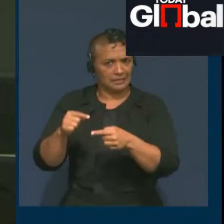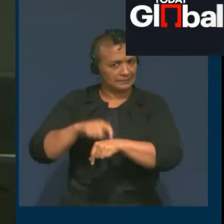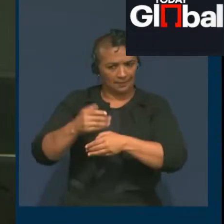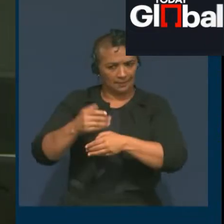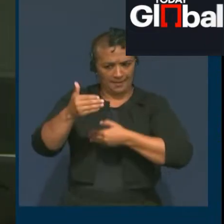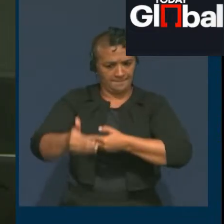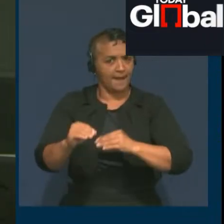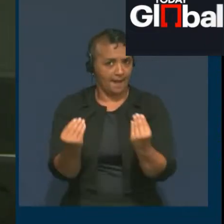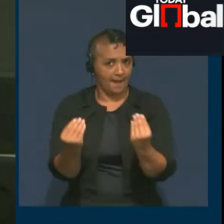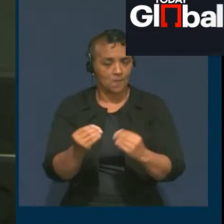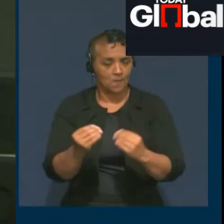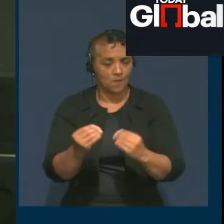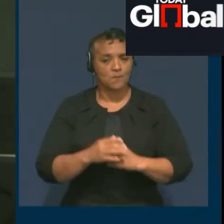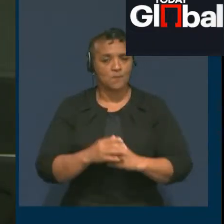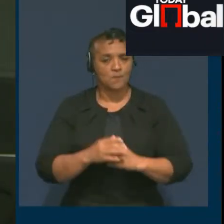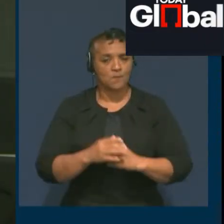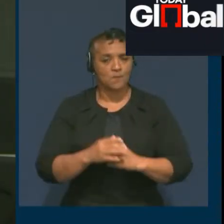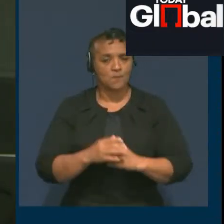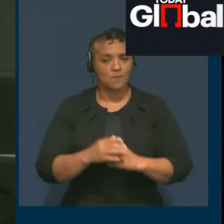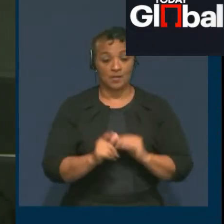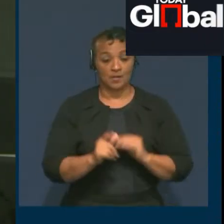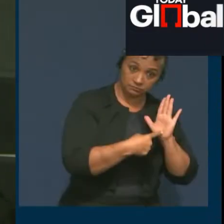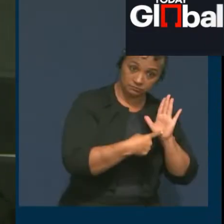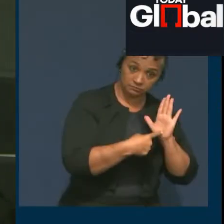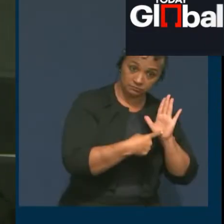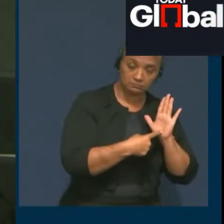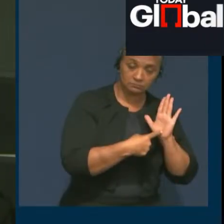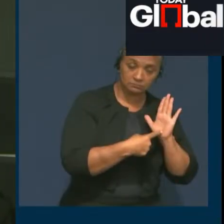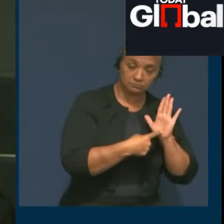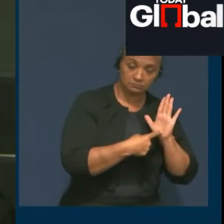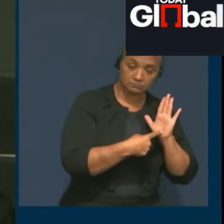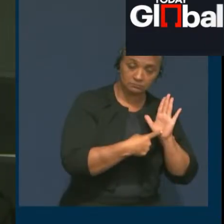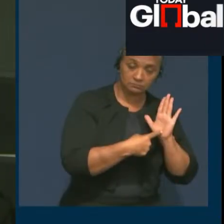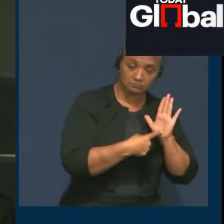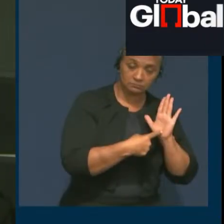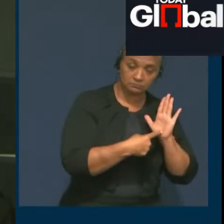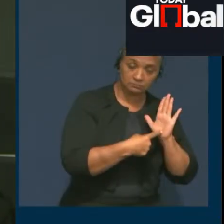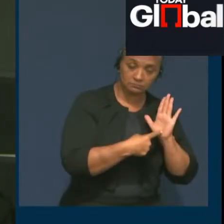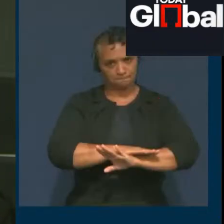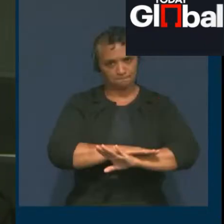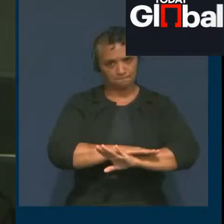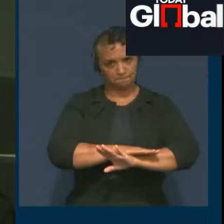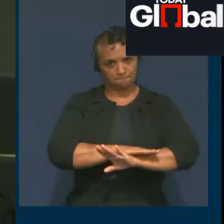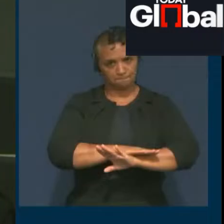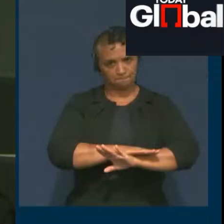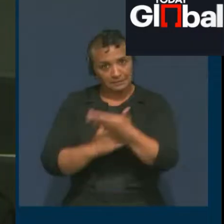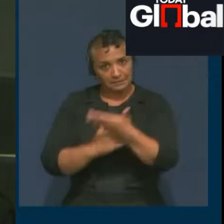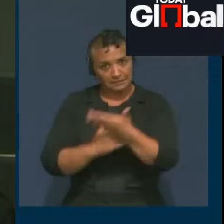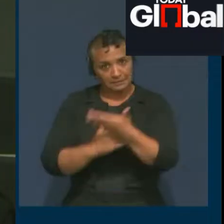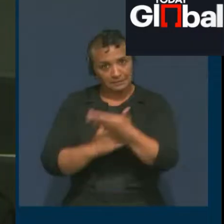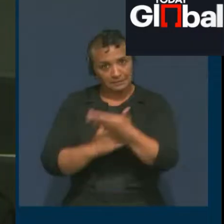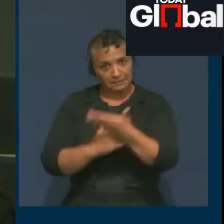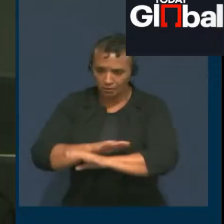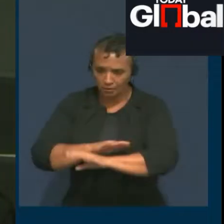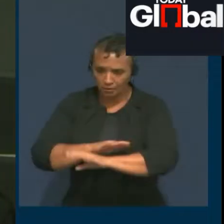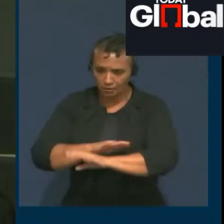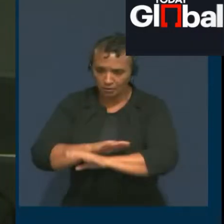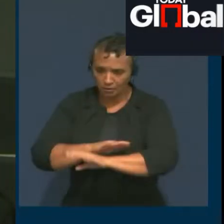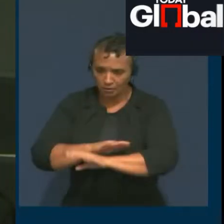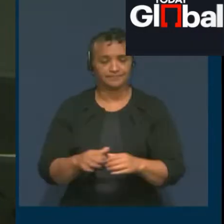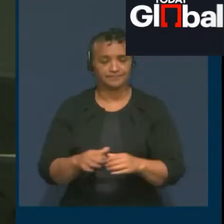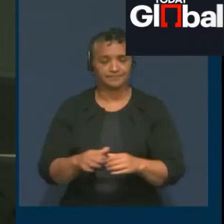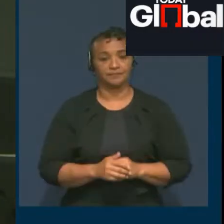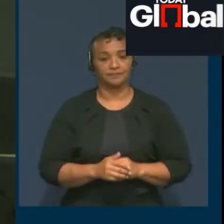also provides for the prohibition of discrimination on the basis of disability. It guarantees an